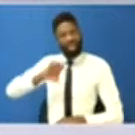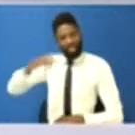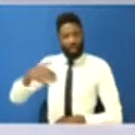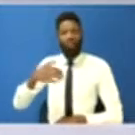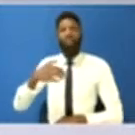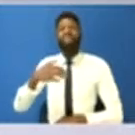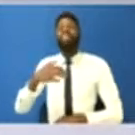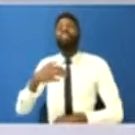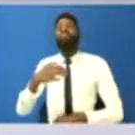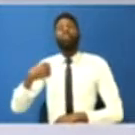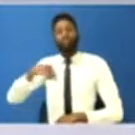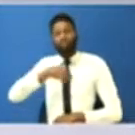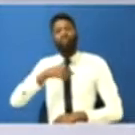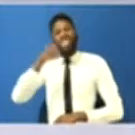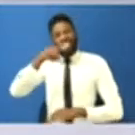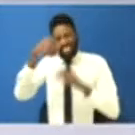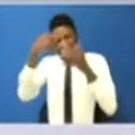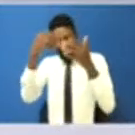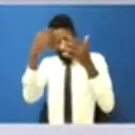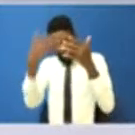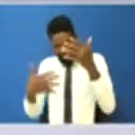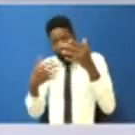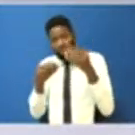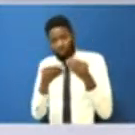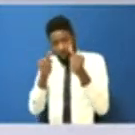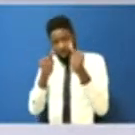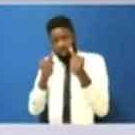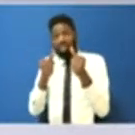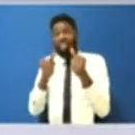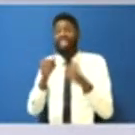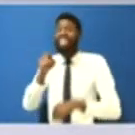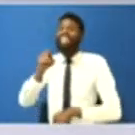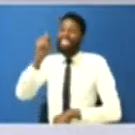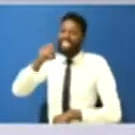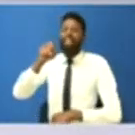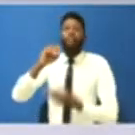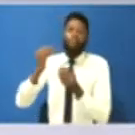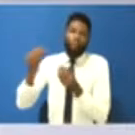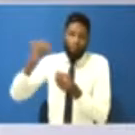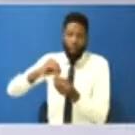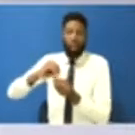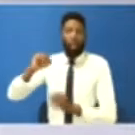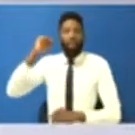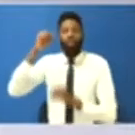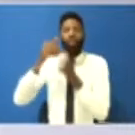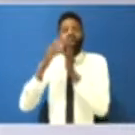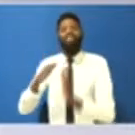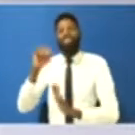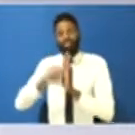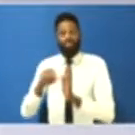issues we need to deal with need solid political leadership and that is what i know